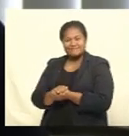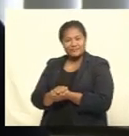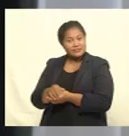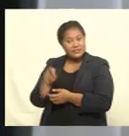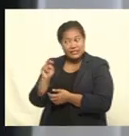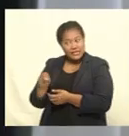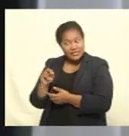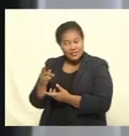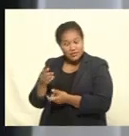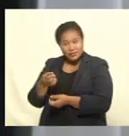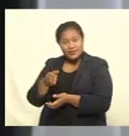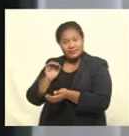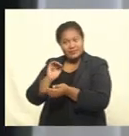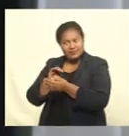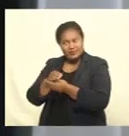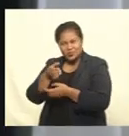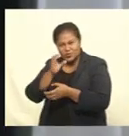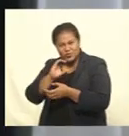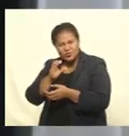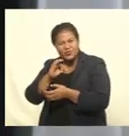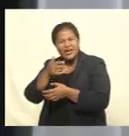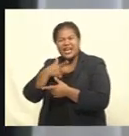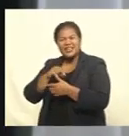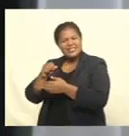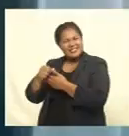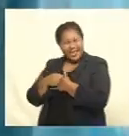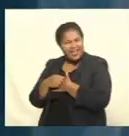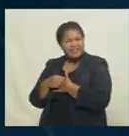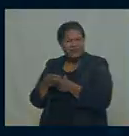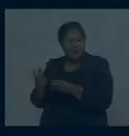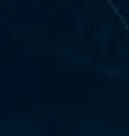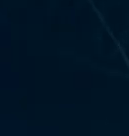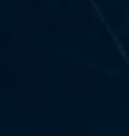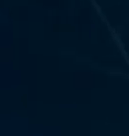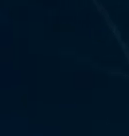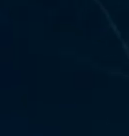needs to be consumed in a very safe situation.